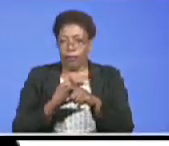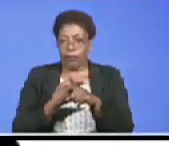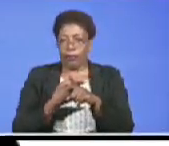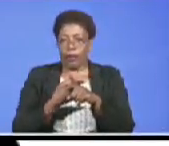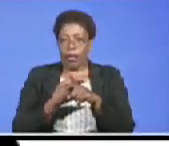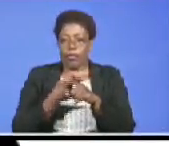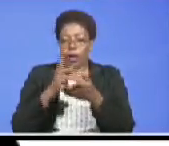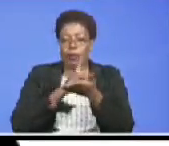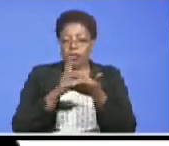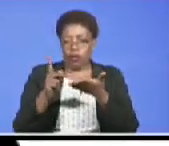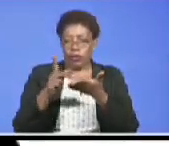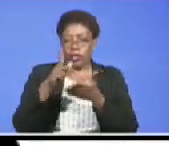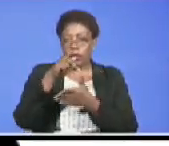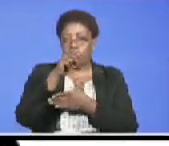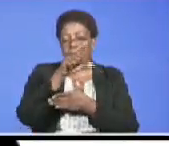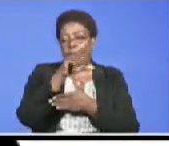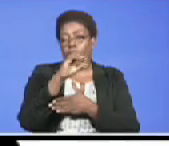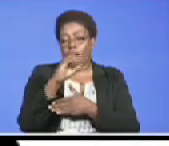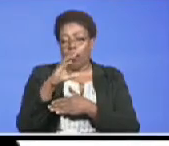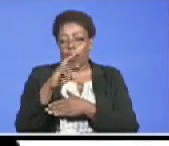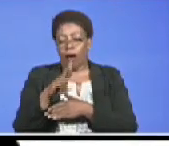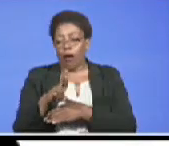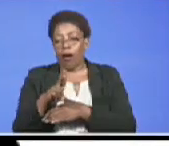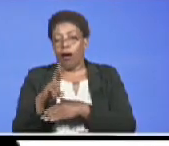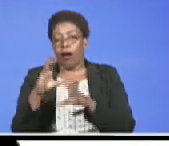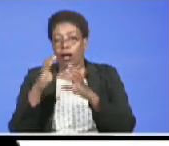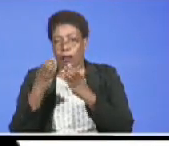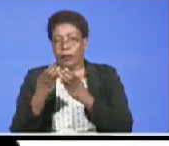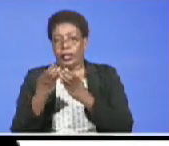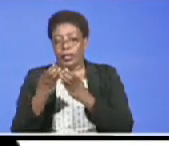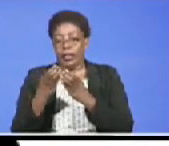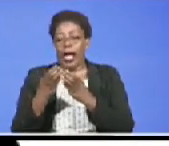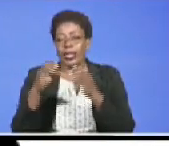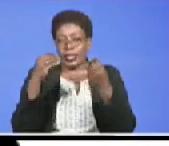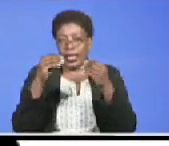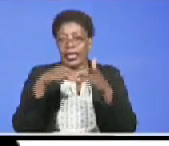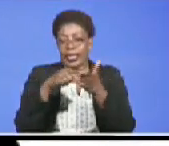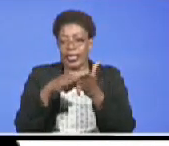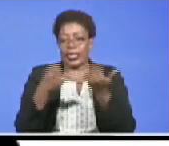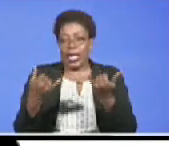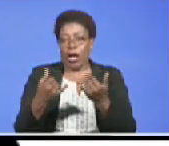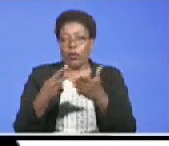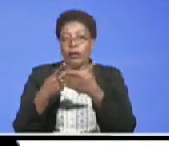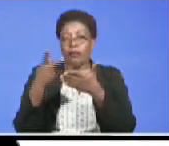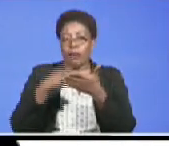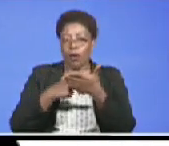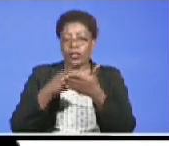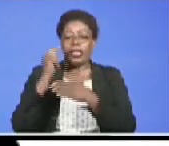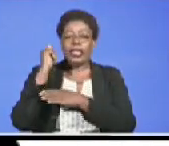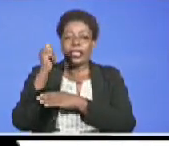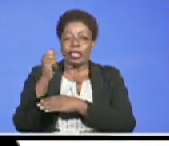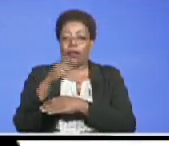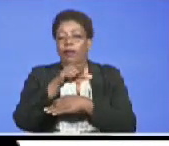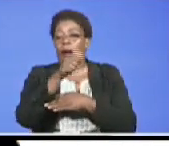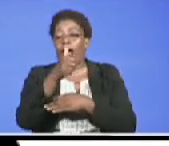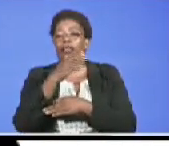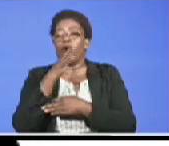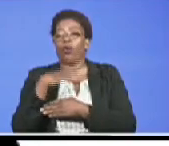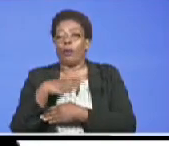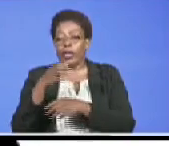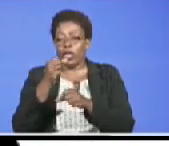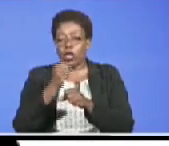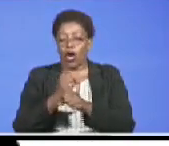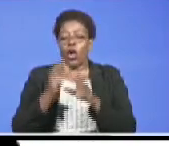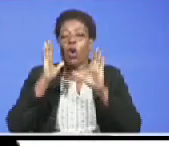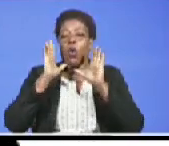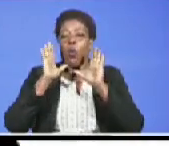Pharmacy. Johnson says public support has been encouraging. Like, we always post testimonials from women, and we only get